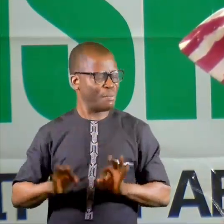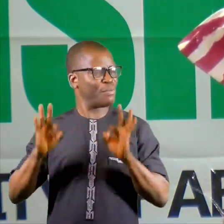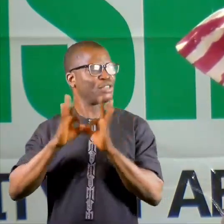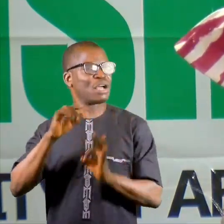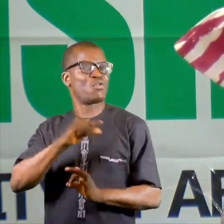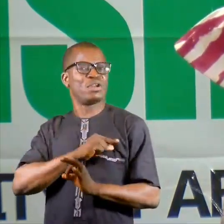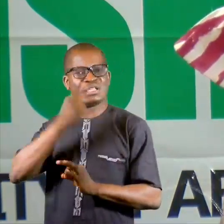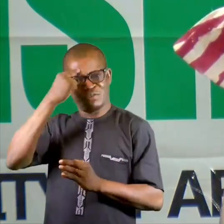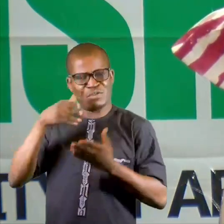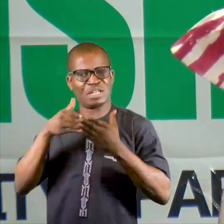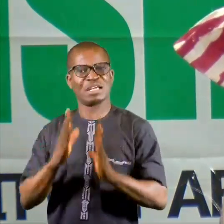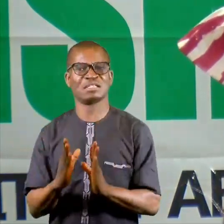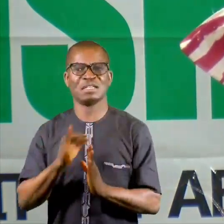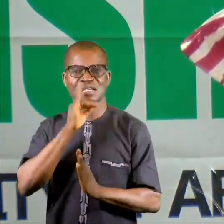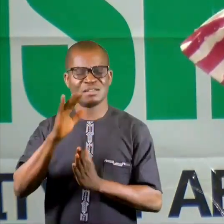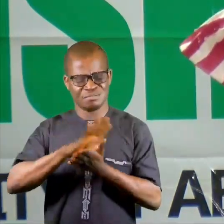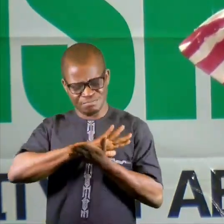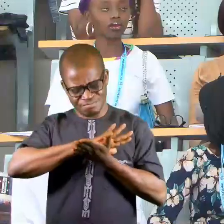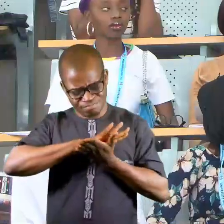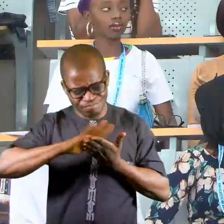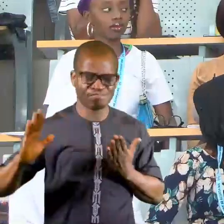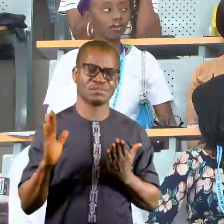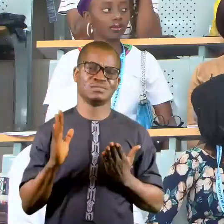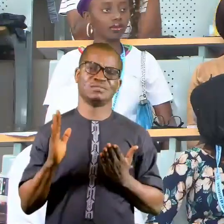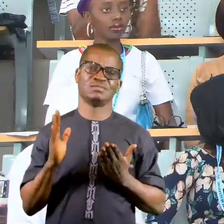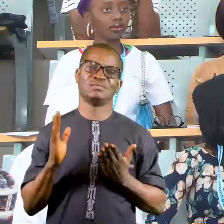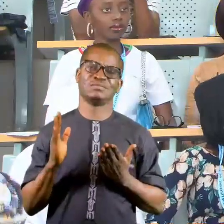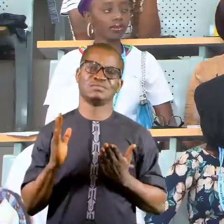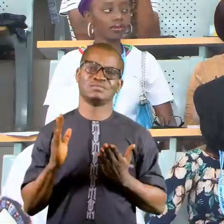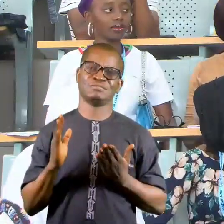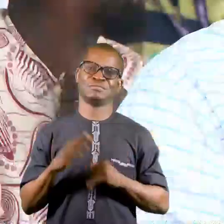essential quality for leadership is credibility.